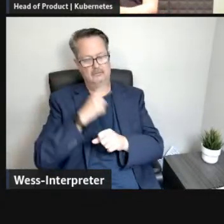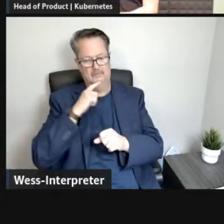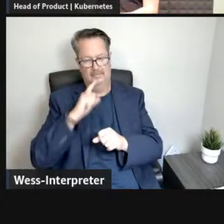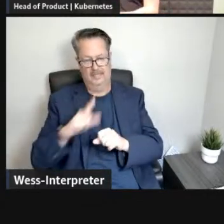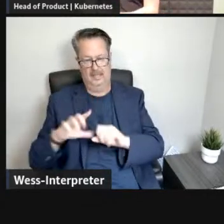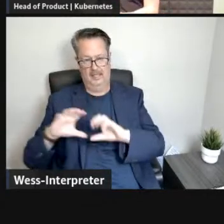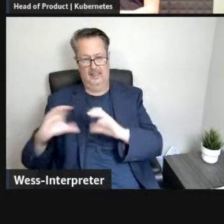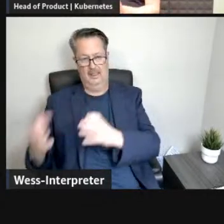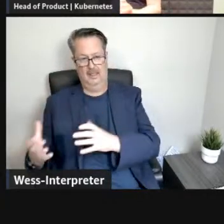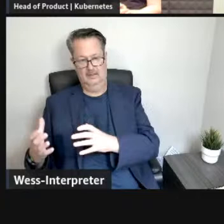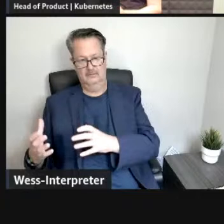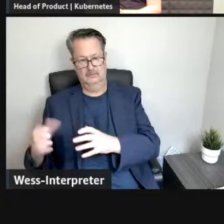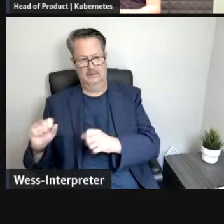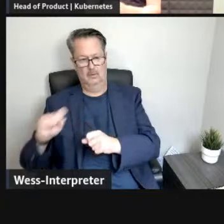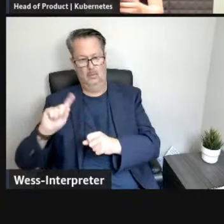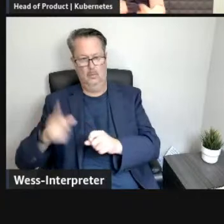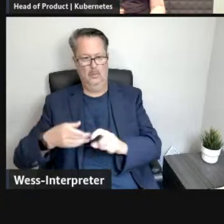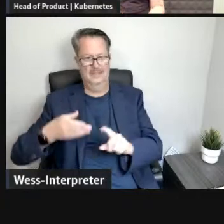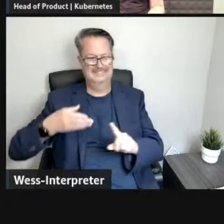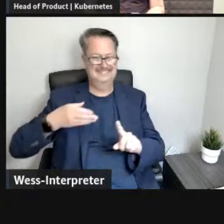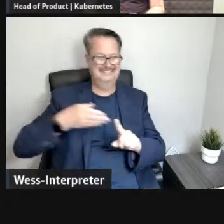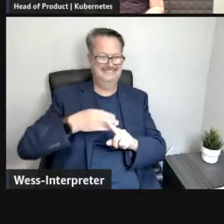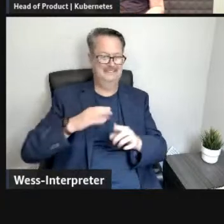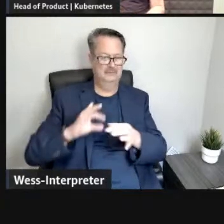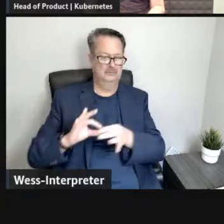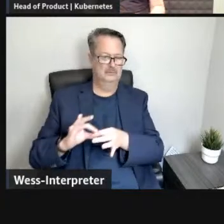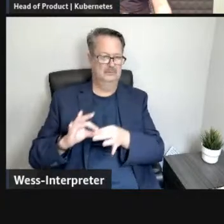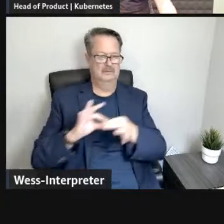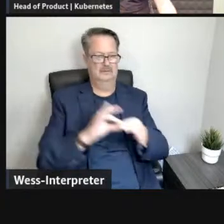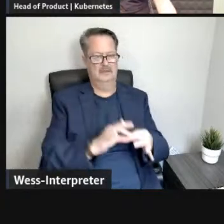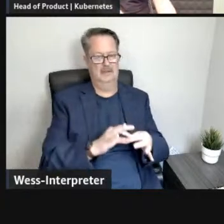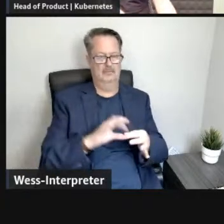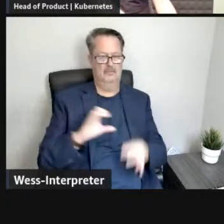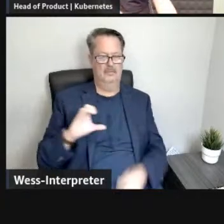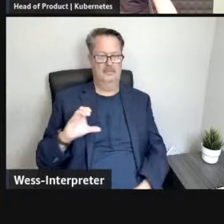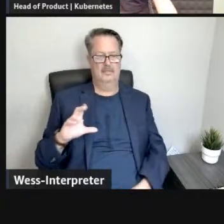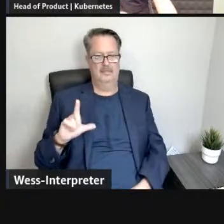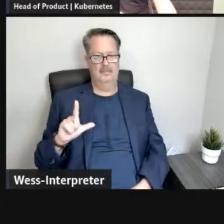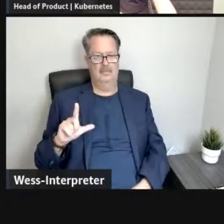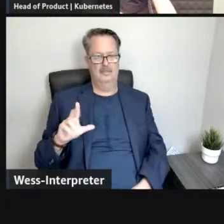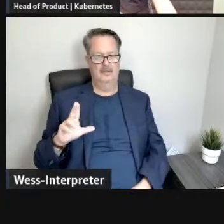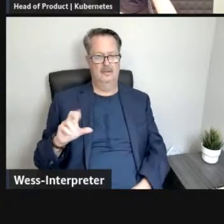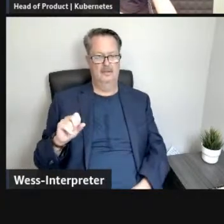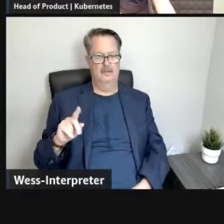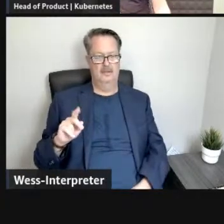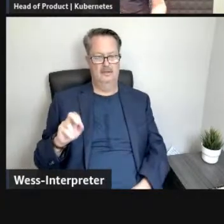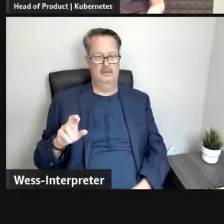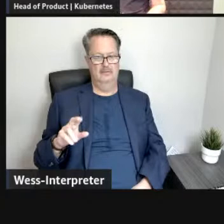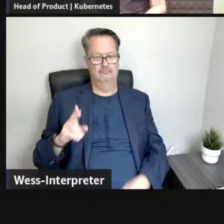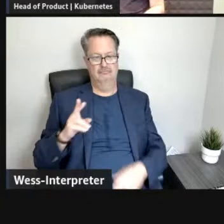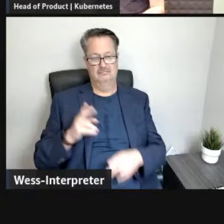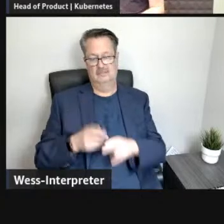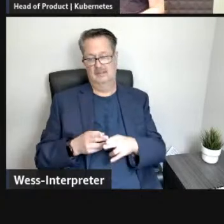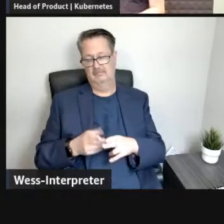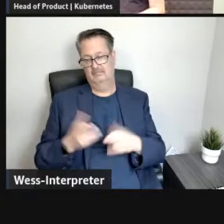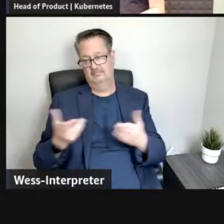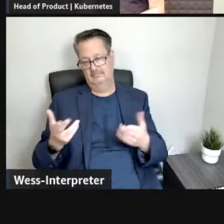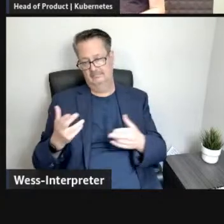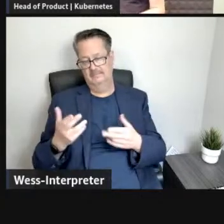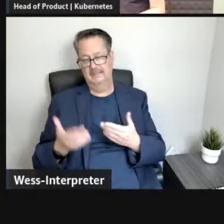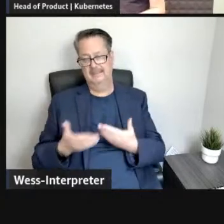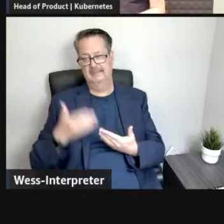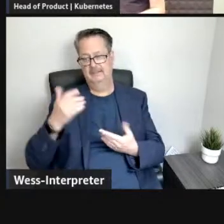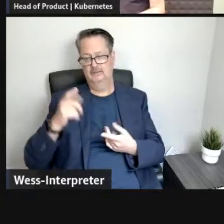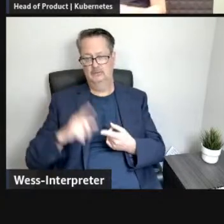own resources that are tagged to it with the matching cluster name. So not only are we making this easier to administrate, but we're also making it more